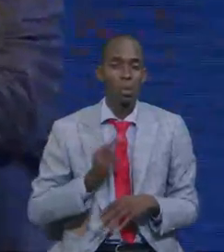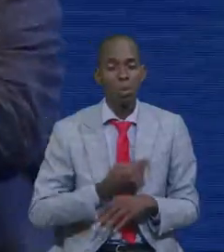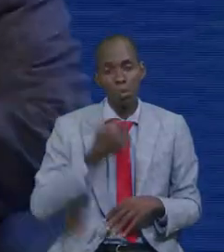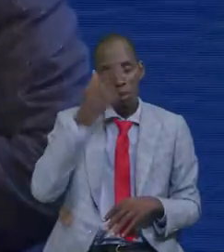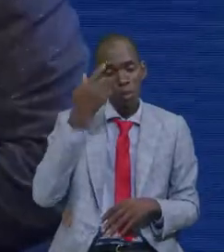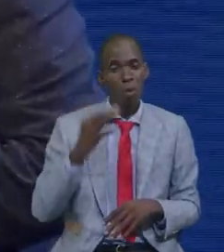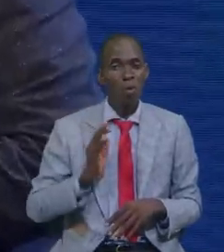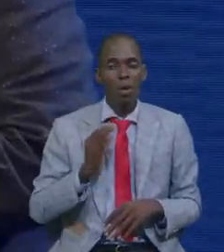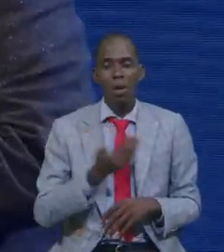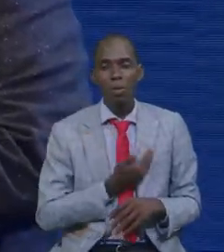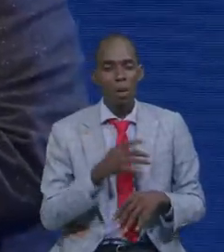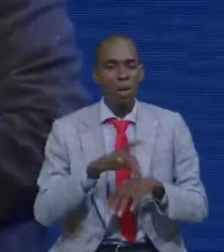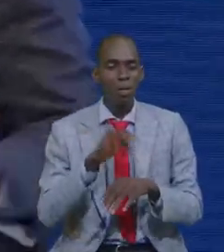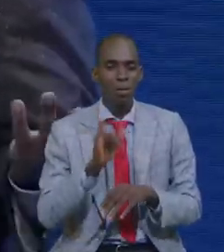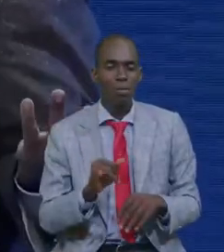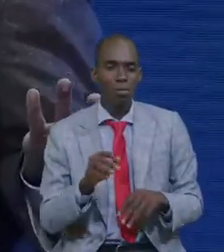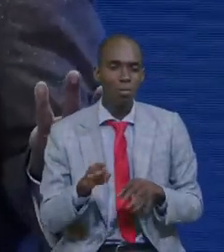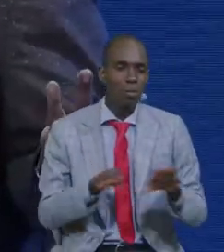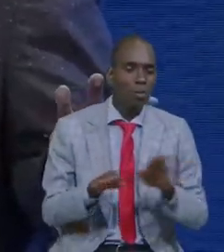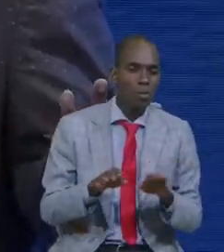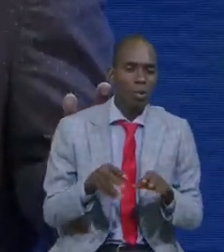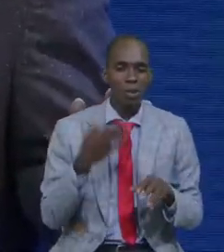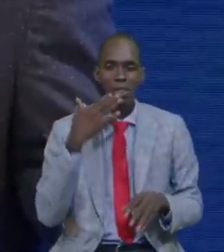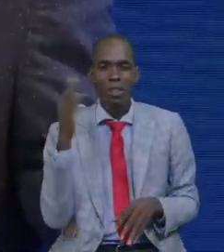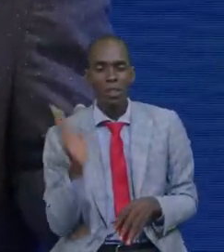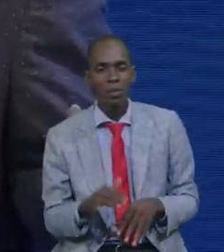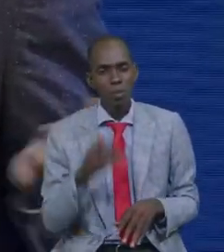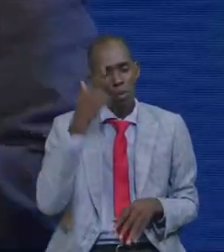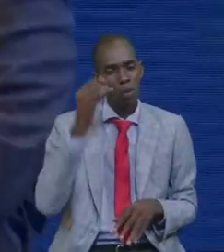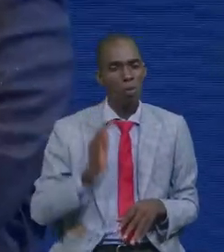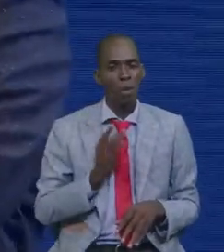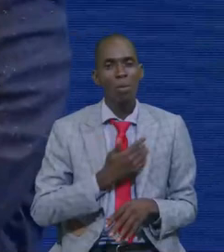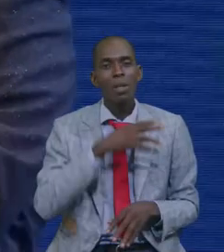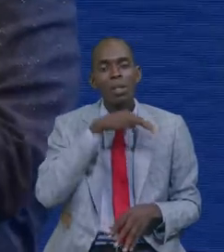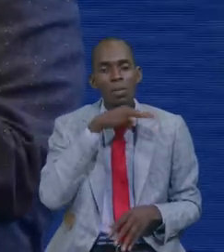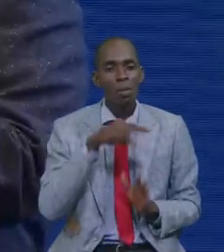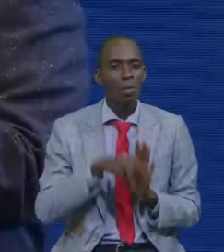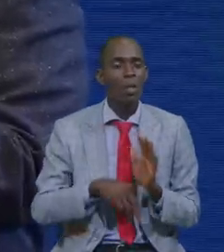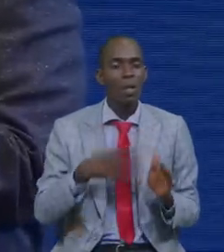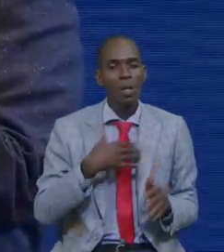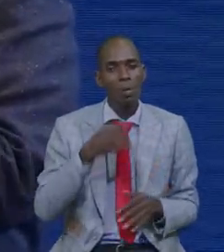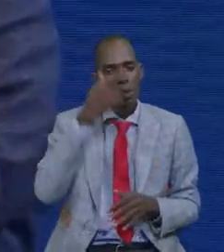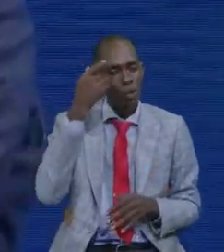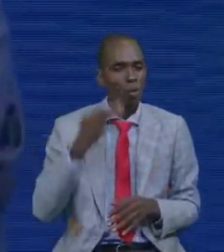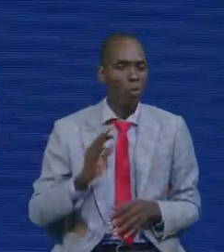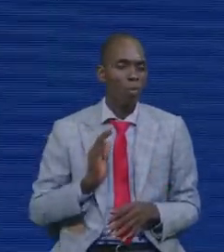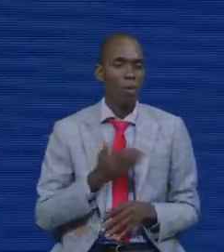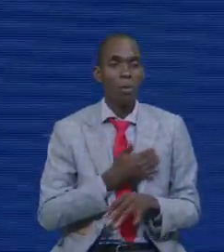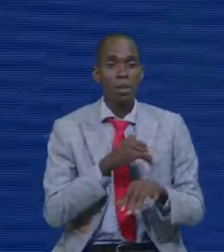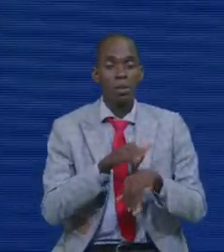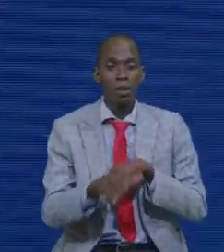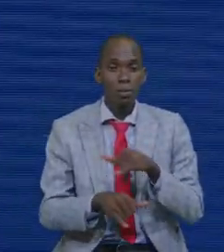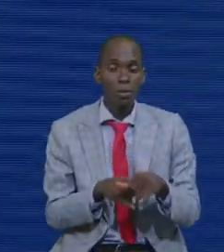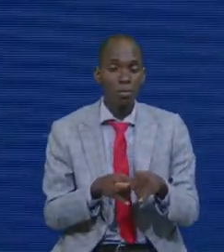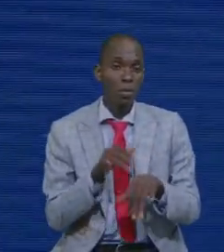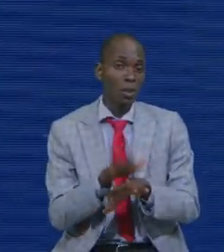because of our evil, because of our defilement, and because of our deception, the